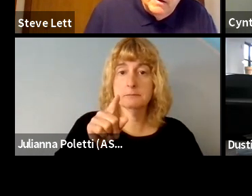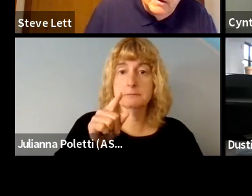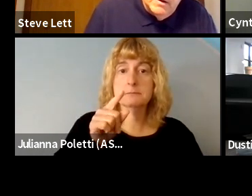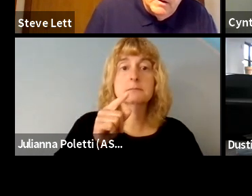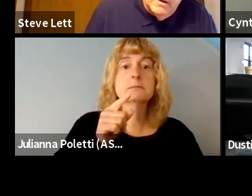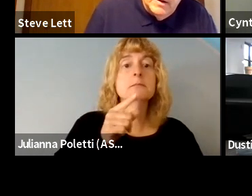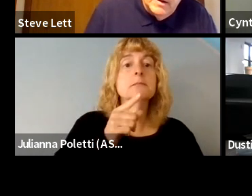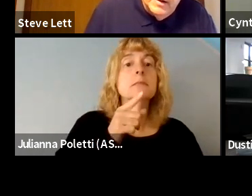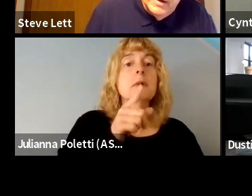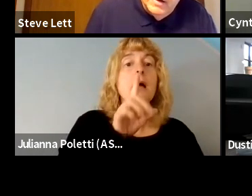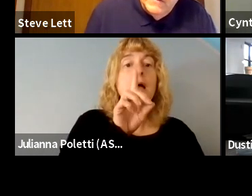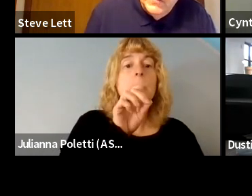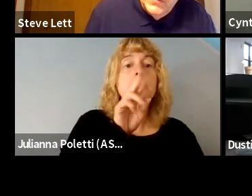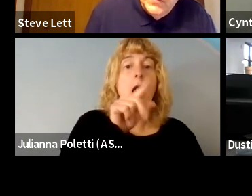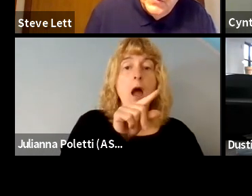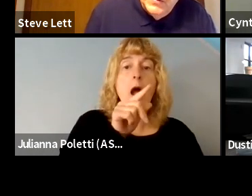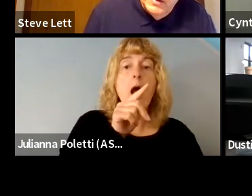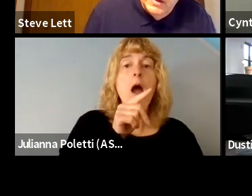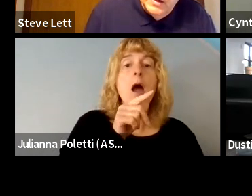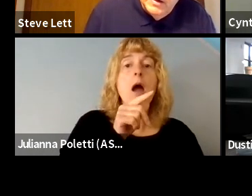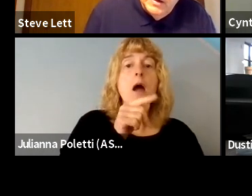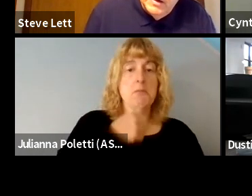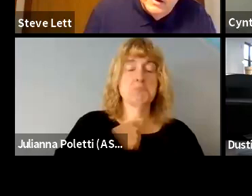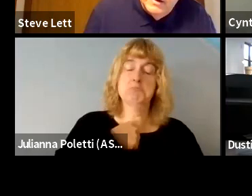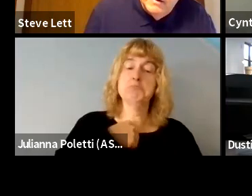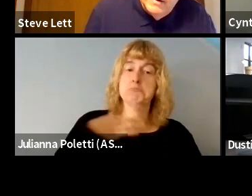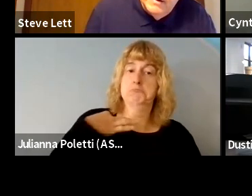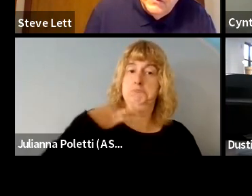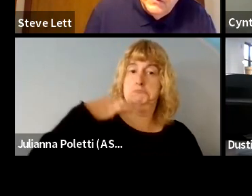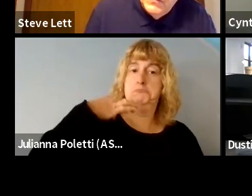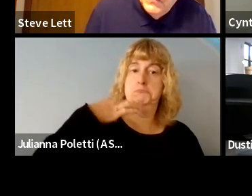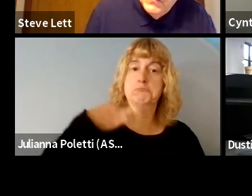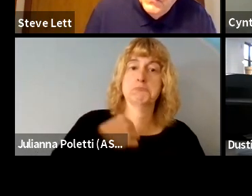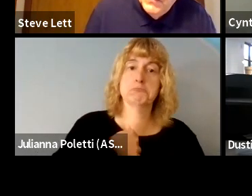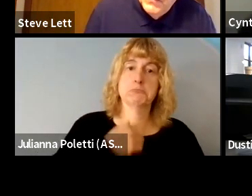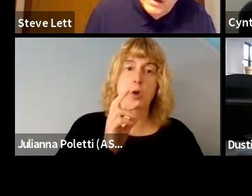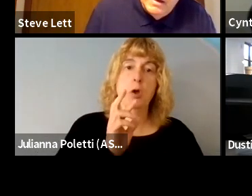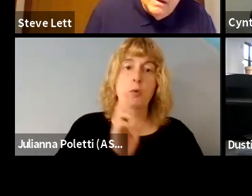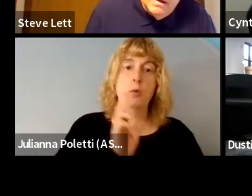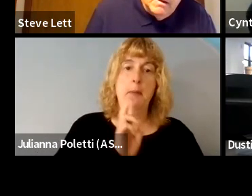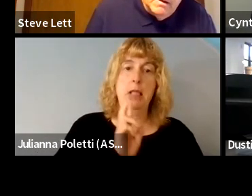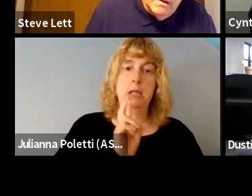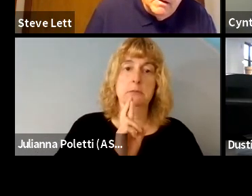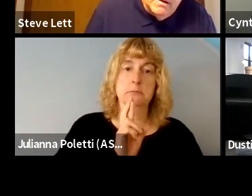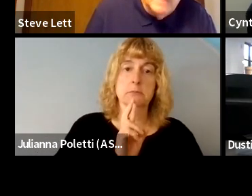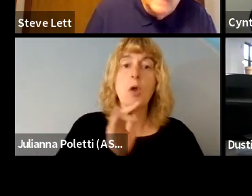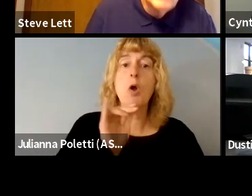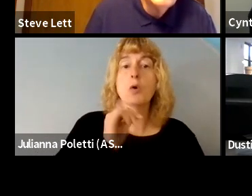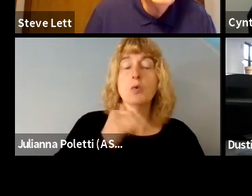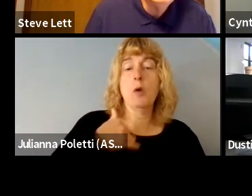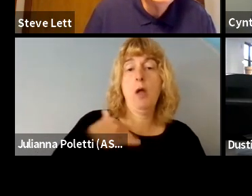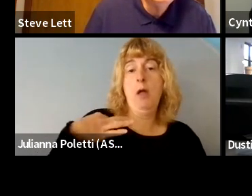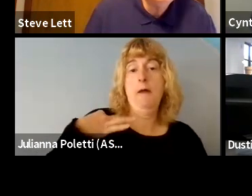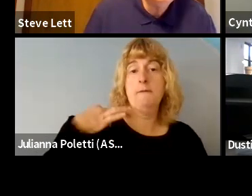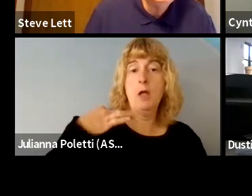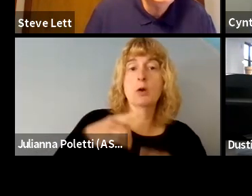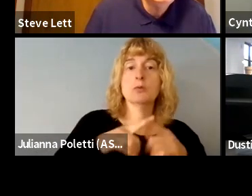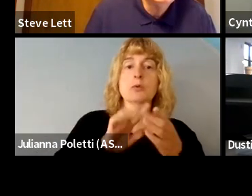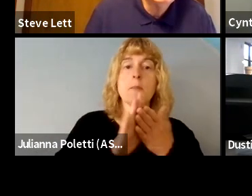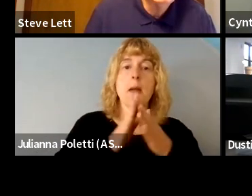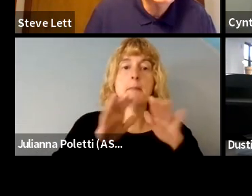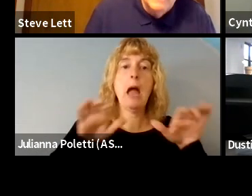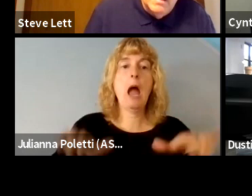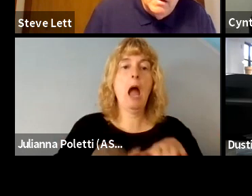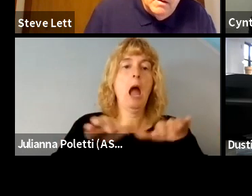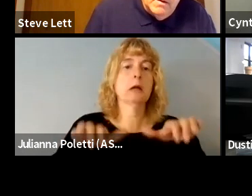I'll nominate myself. This is Doug, Republican, and I'll also volunteer to be the acting chair until we vote on a